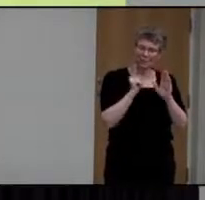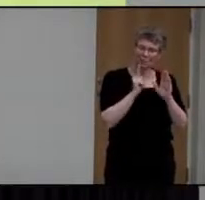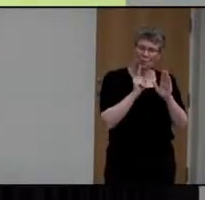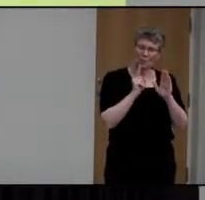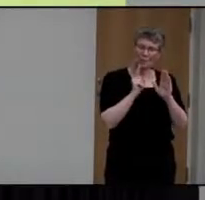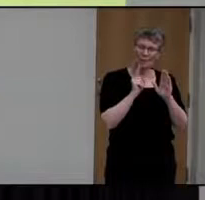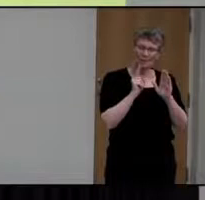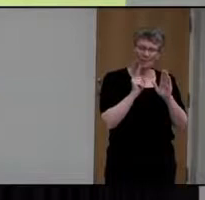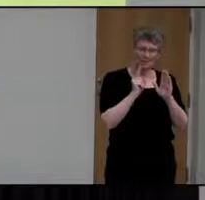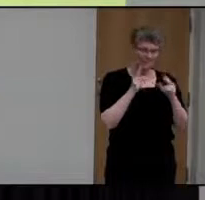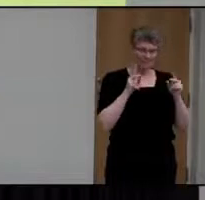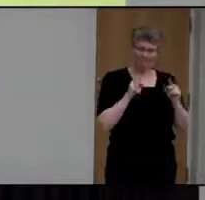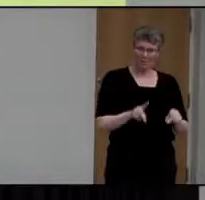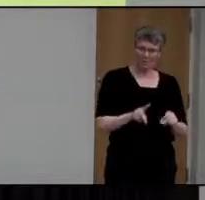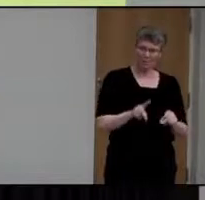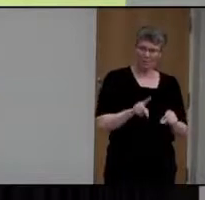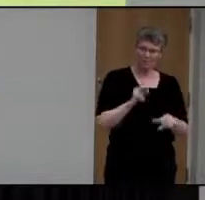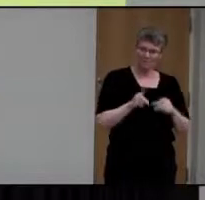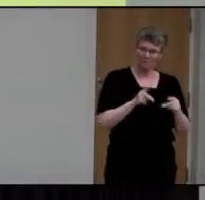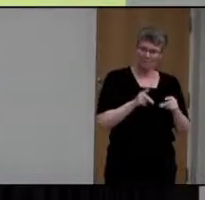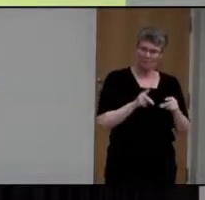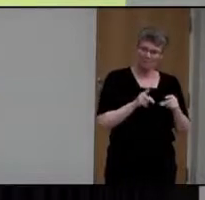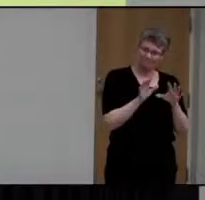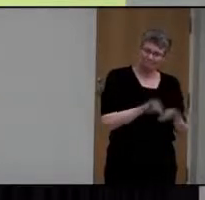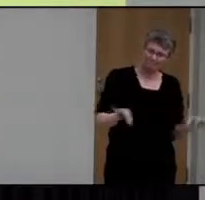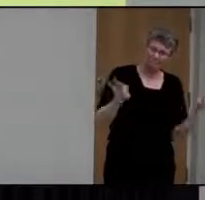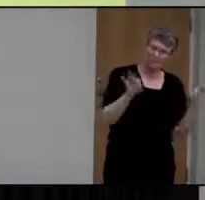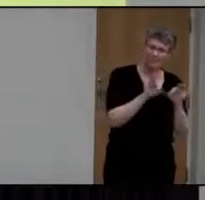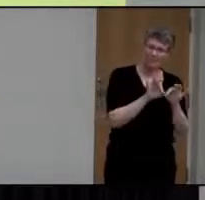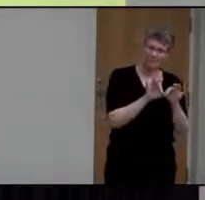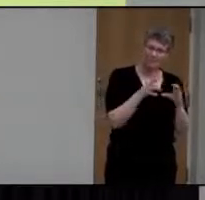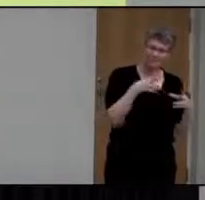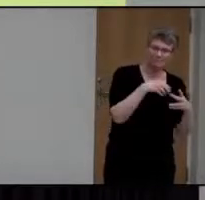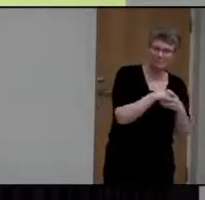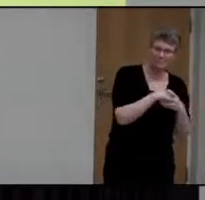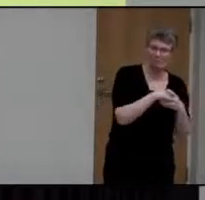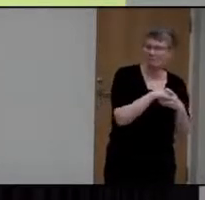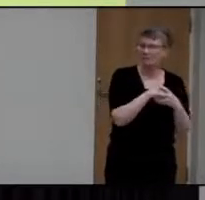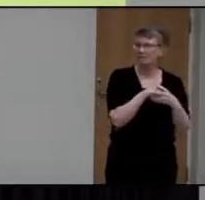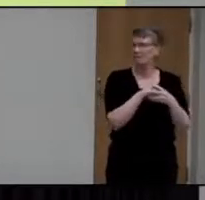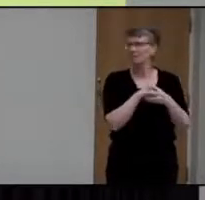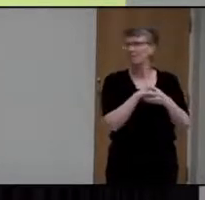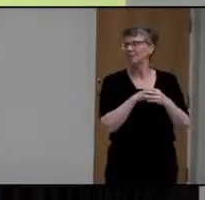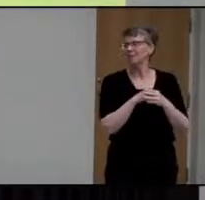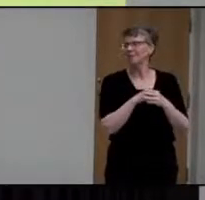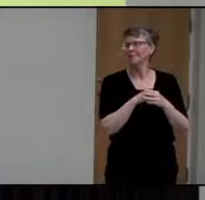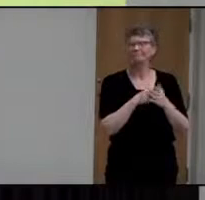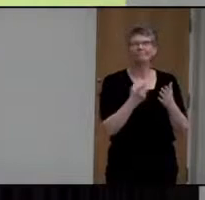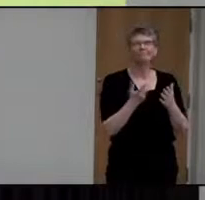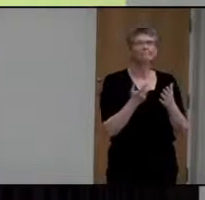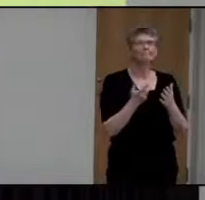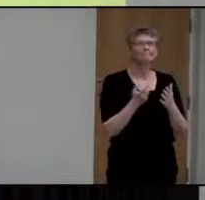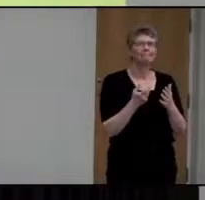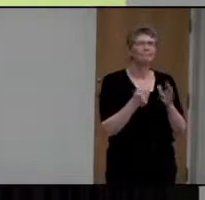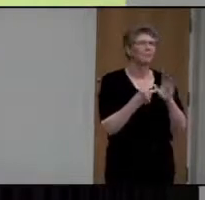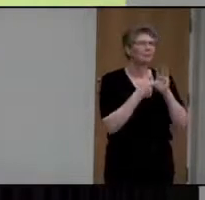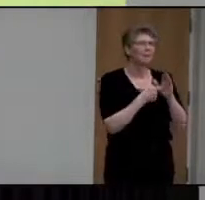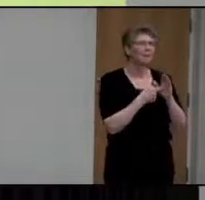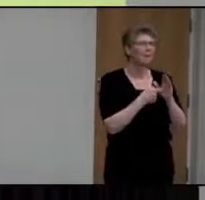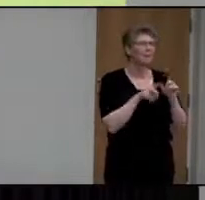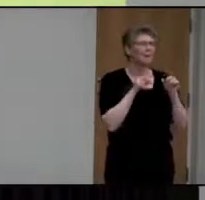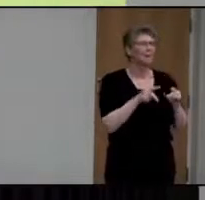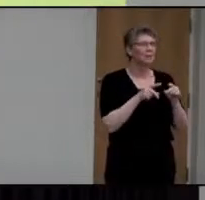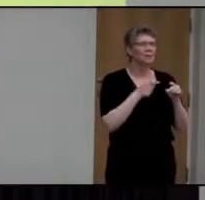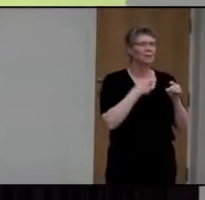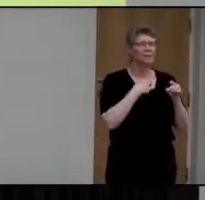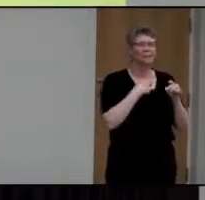significant, if not incredibly important or even critical. You might look at, off the top of my head, someone who trades stocks,